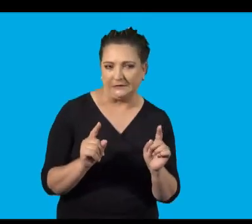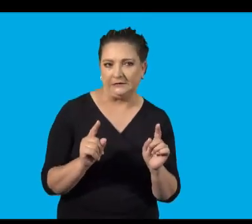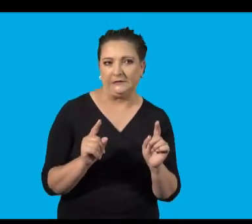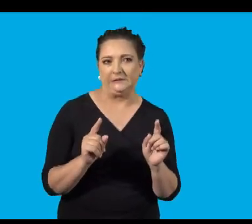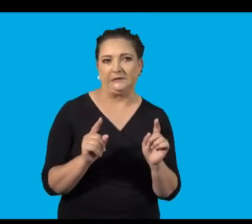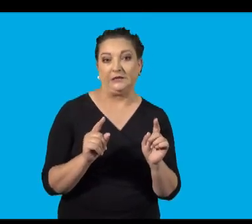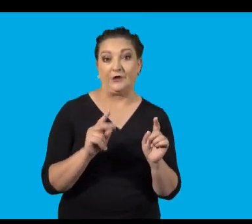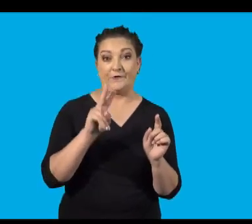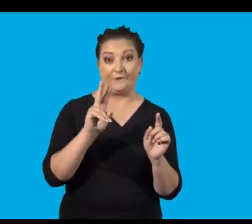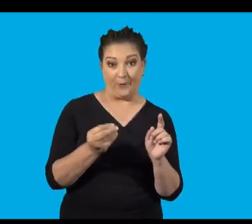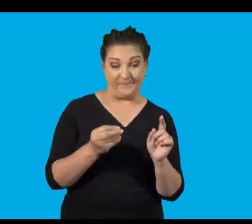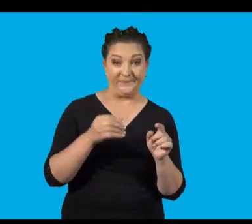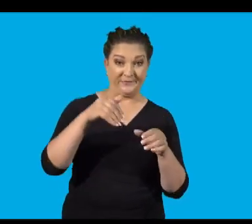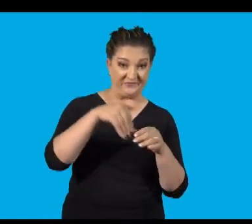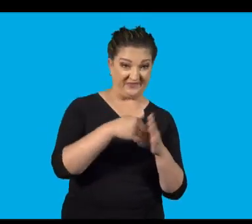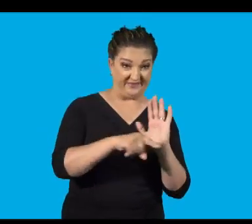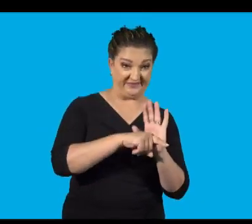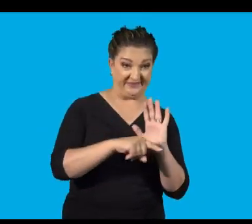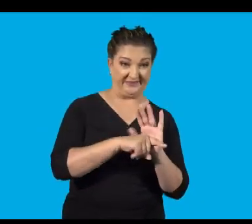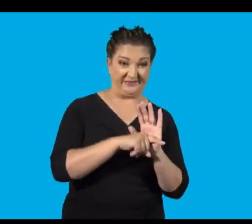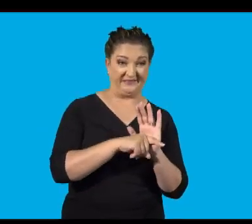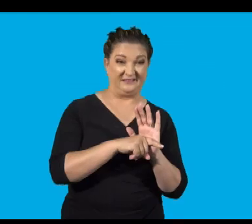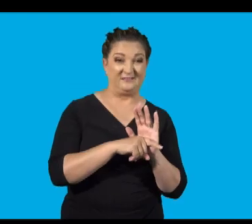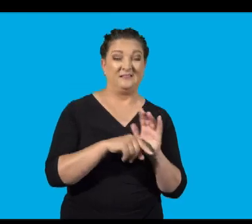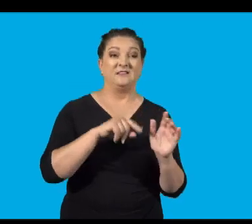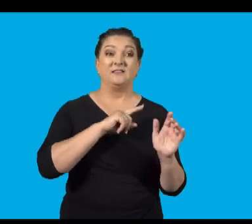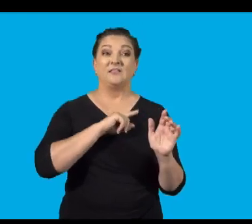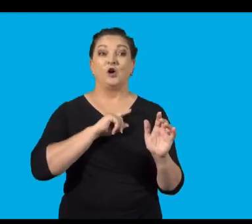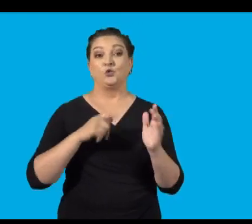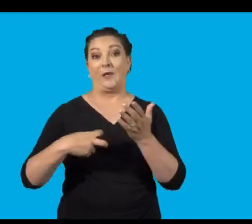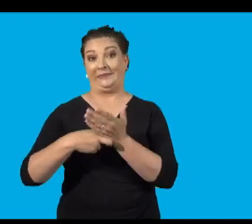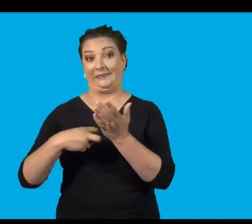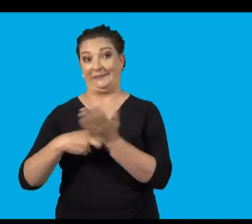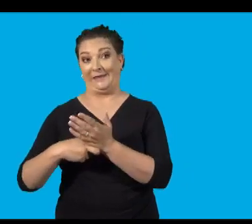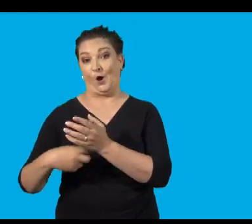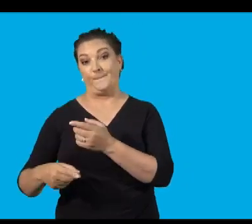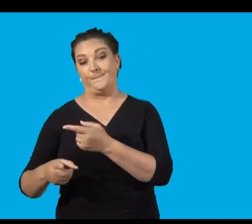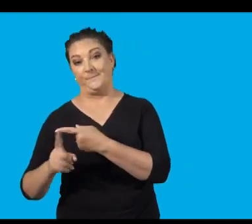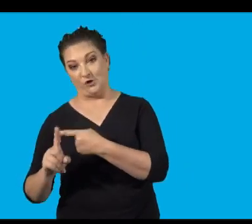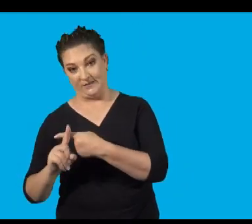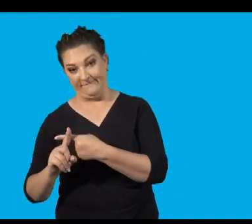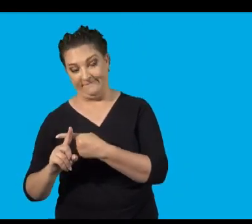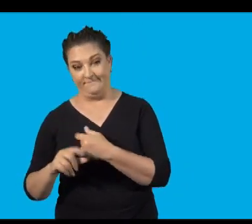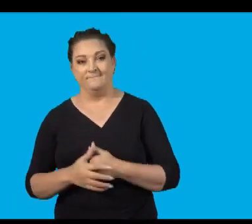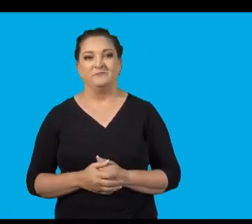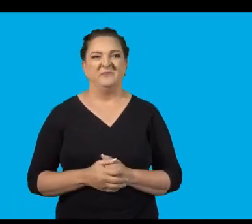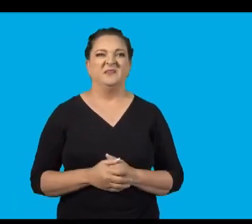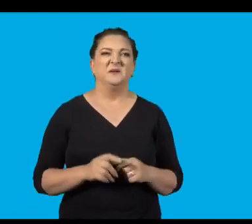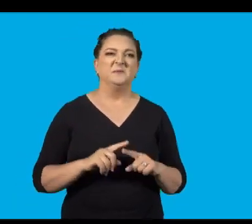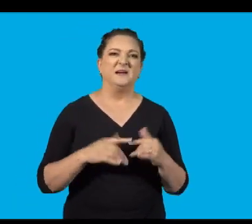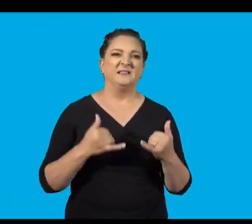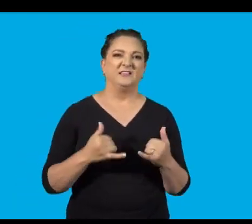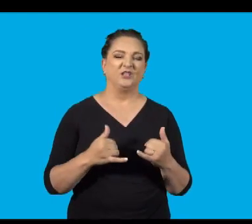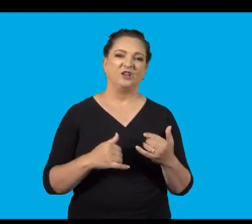your statement has a verb in the negative, the tag must have the verb in the positive, which is this one that we're focusing on